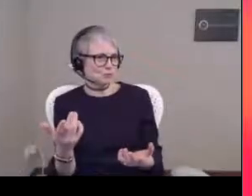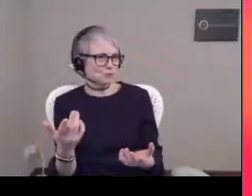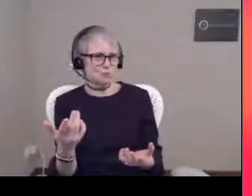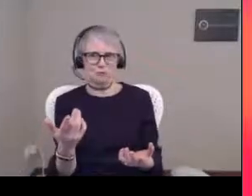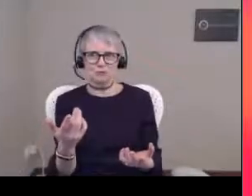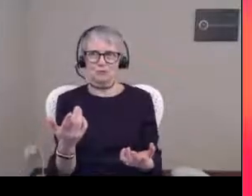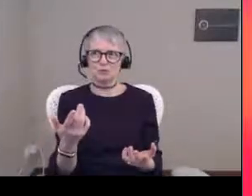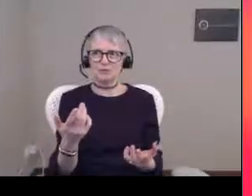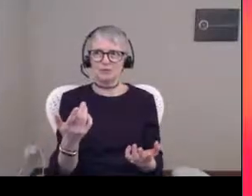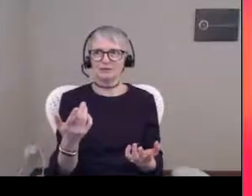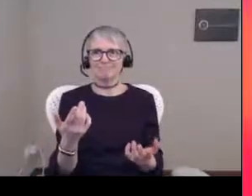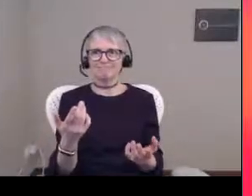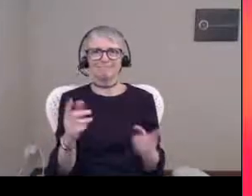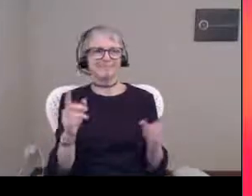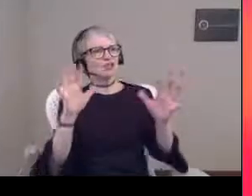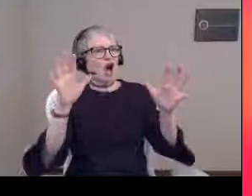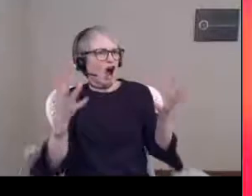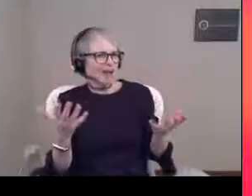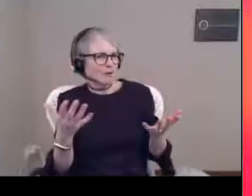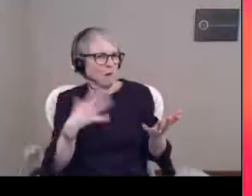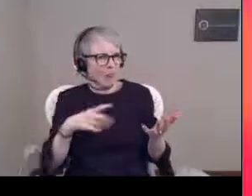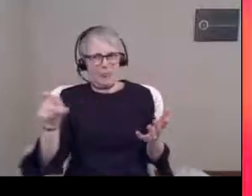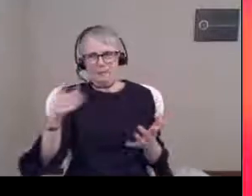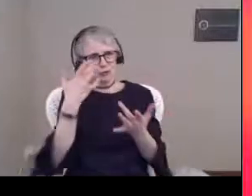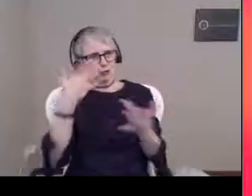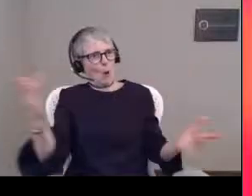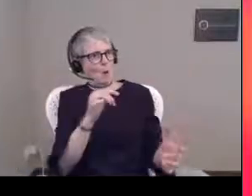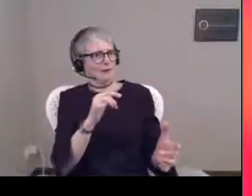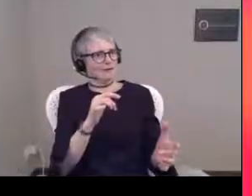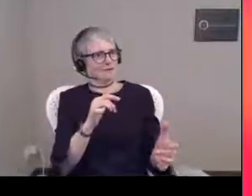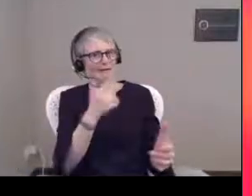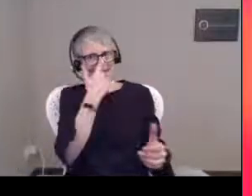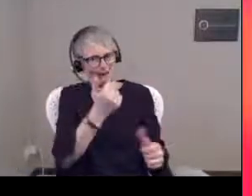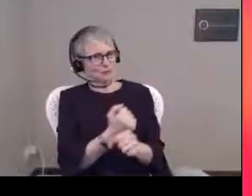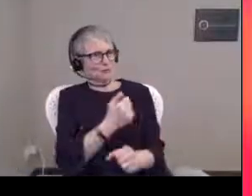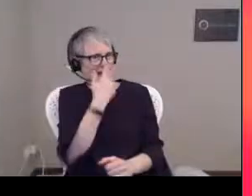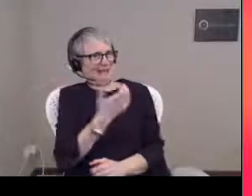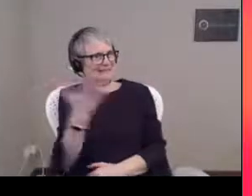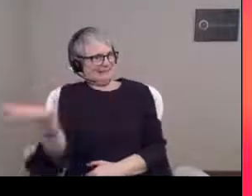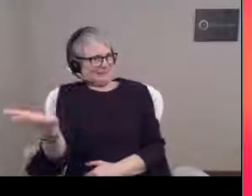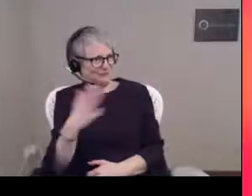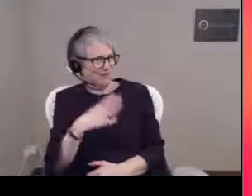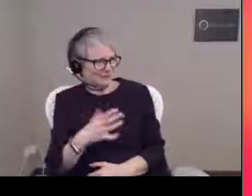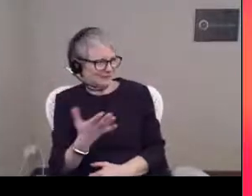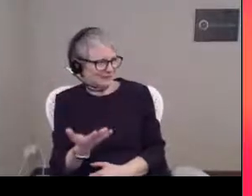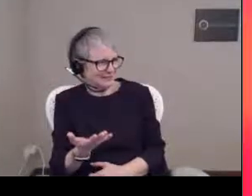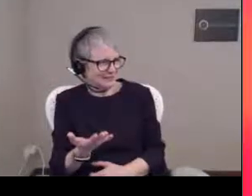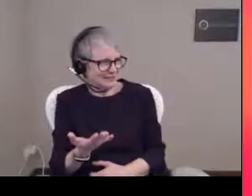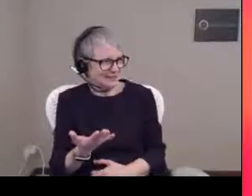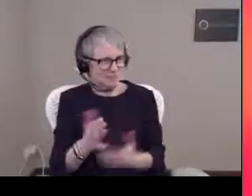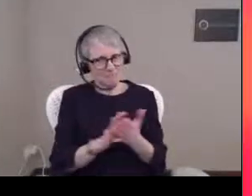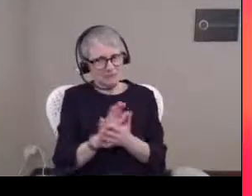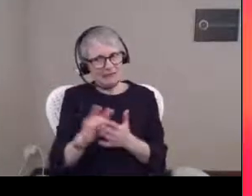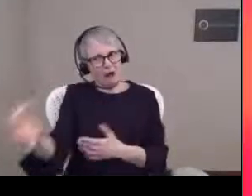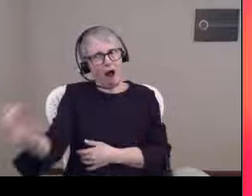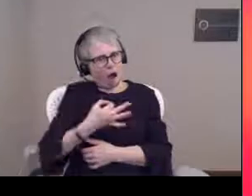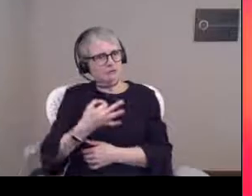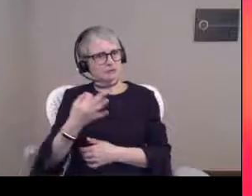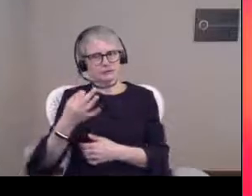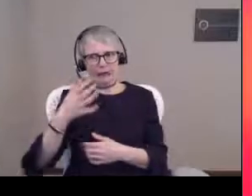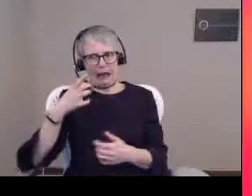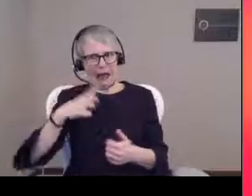need than struggle on and not show themselves at their best. Absolutely, absolutely. I mean, everybody has their own stories, and I've